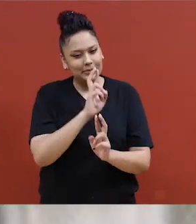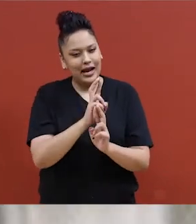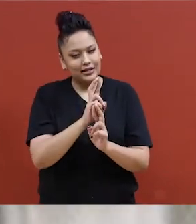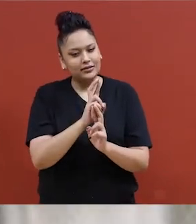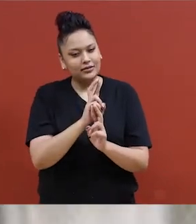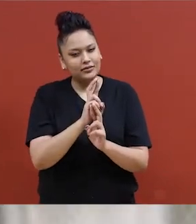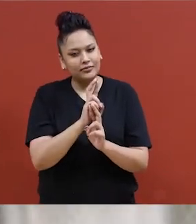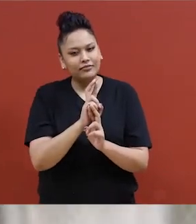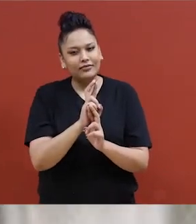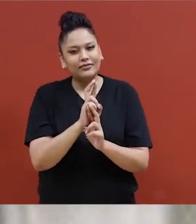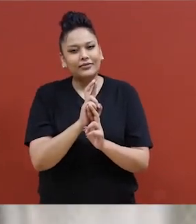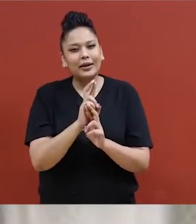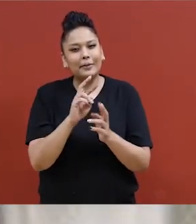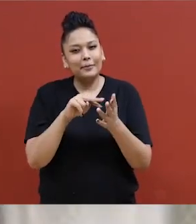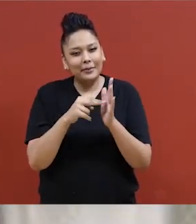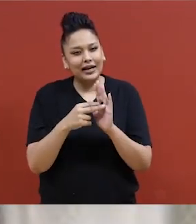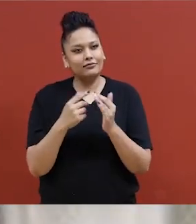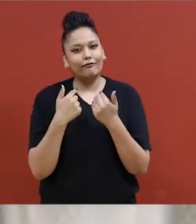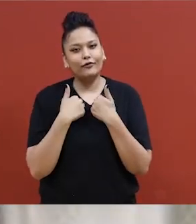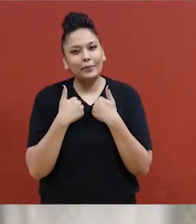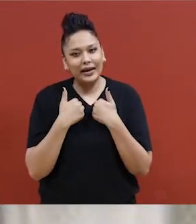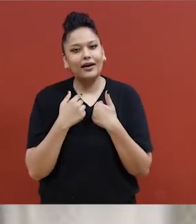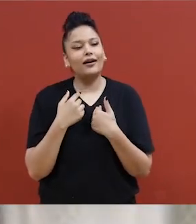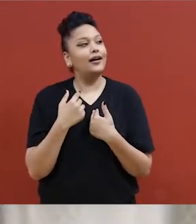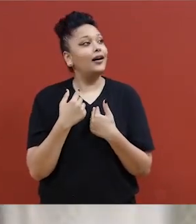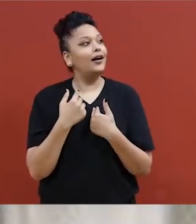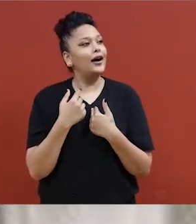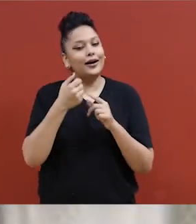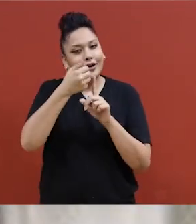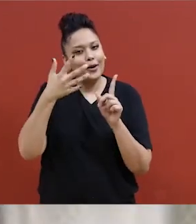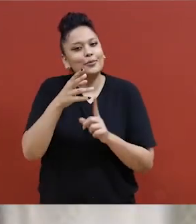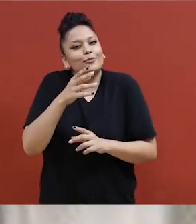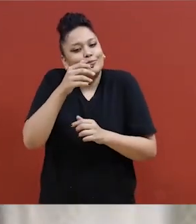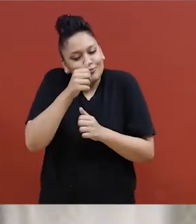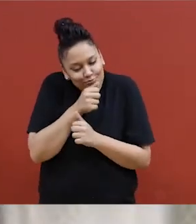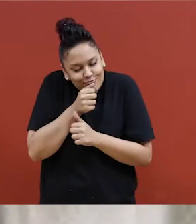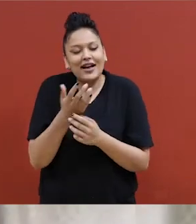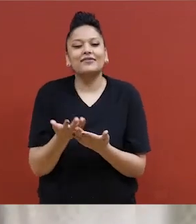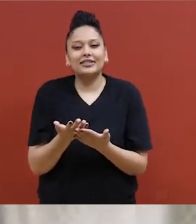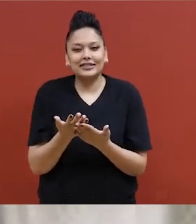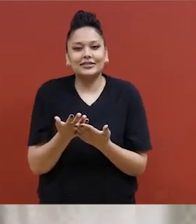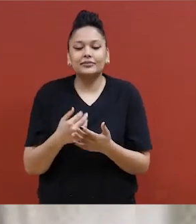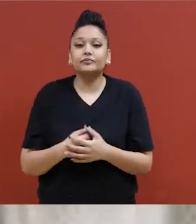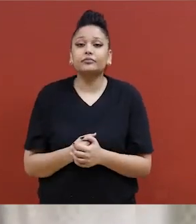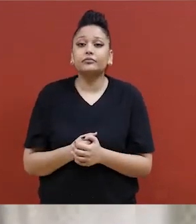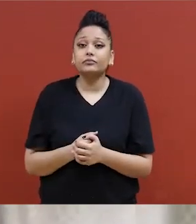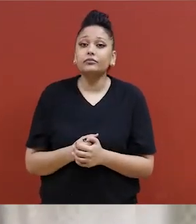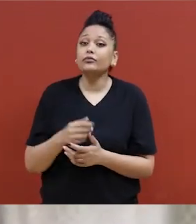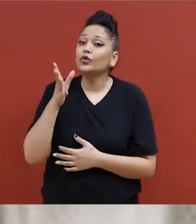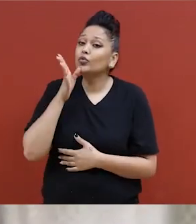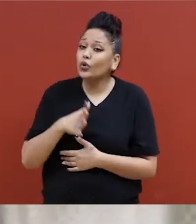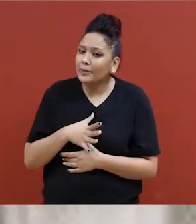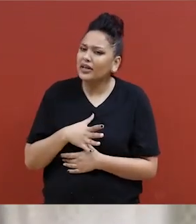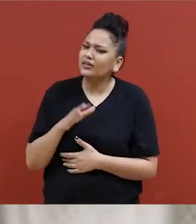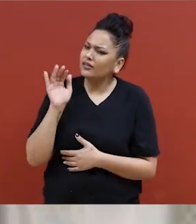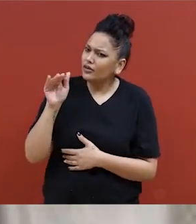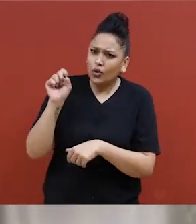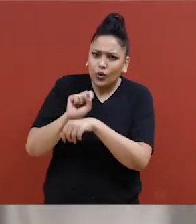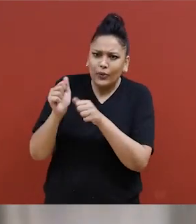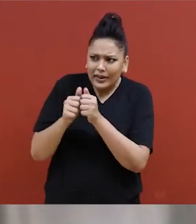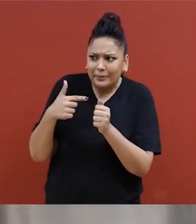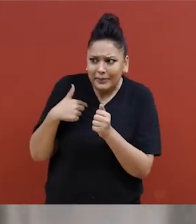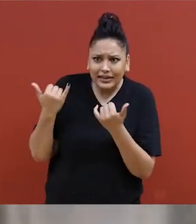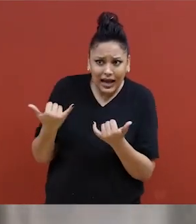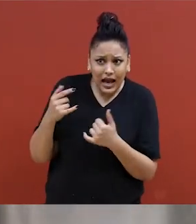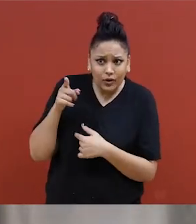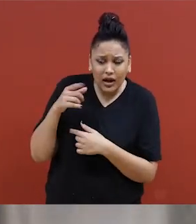The lady that was helping me this morning, I'd asked her for a few minutes of privacy. And then I heard her, she had my door open, and